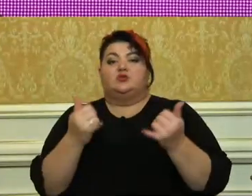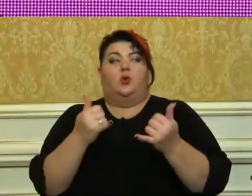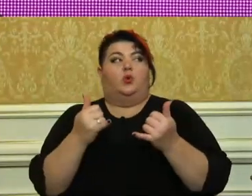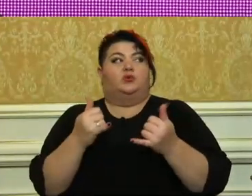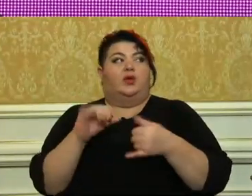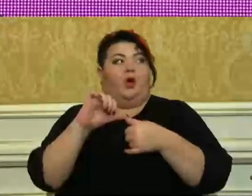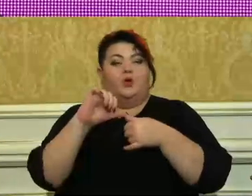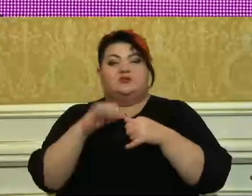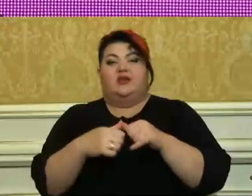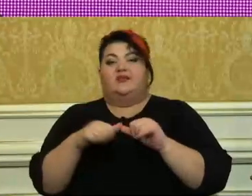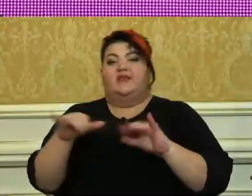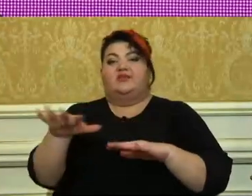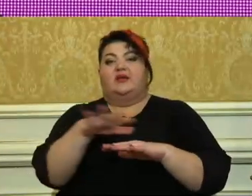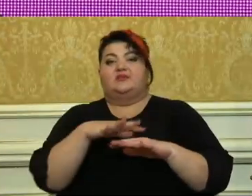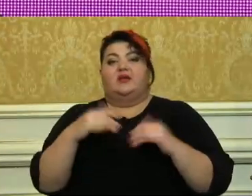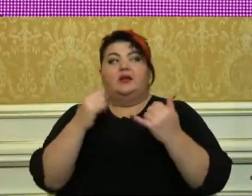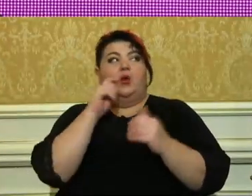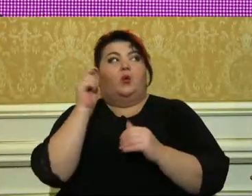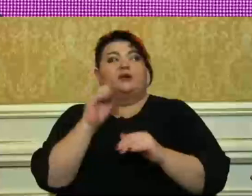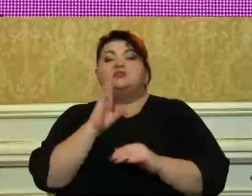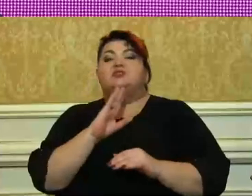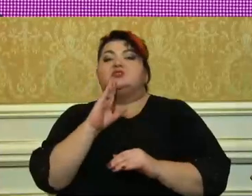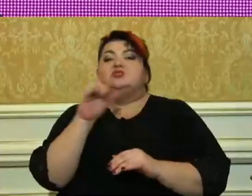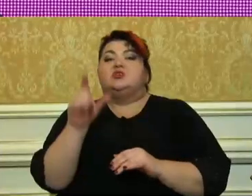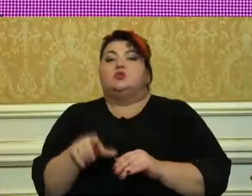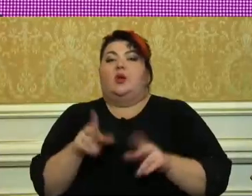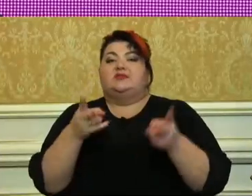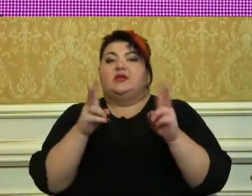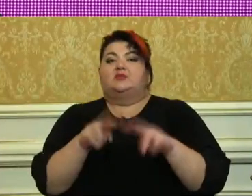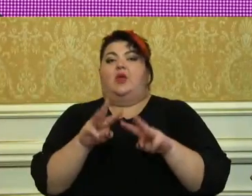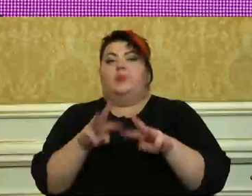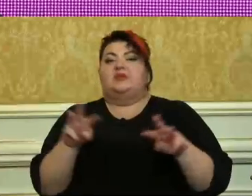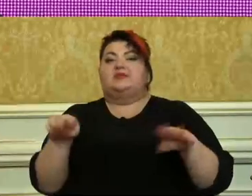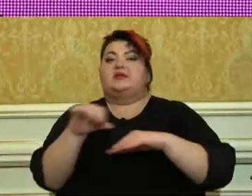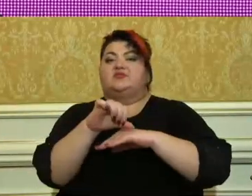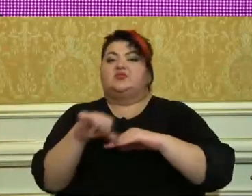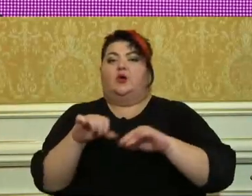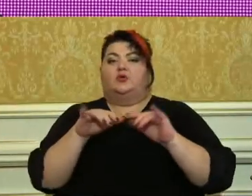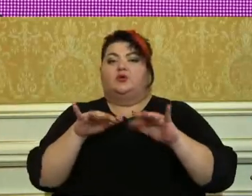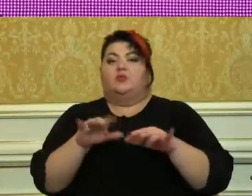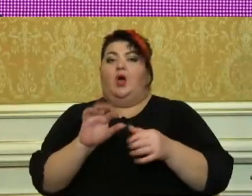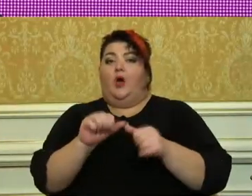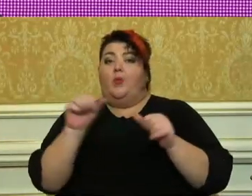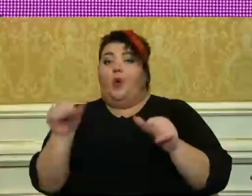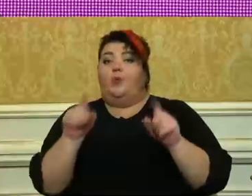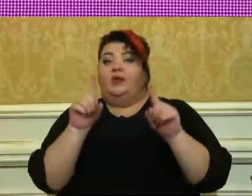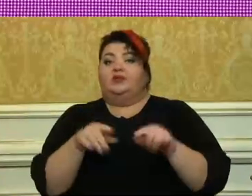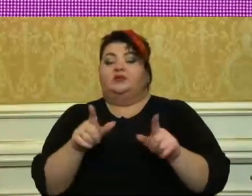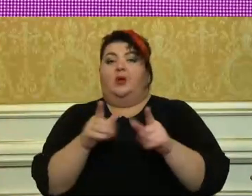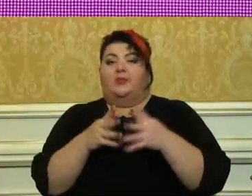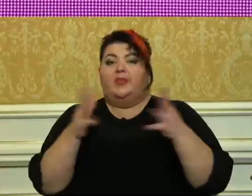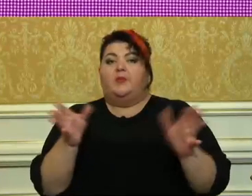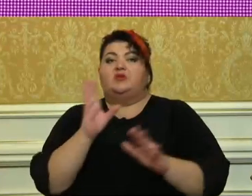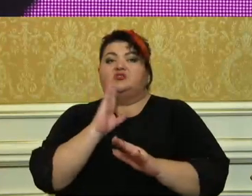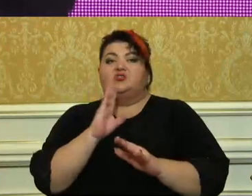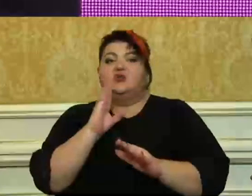this room. And of course, one of the most conservative is still the Ministry of Foreign Affairs, despite the fact